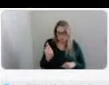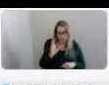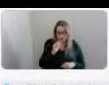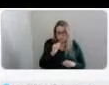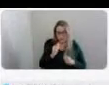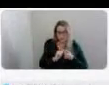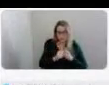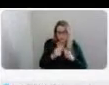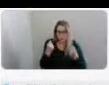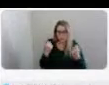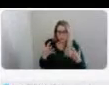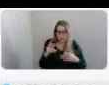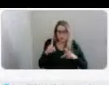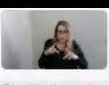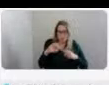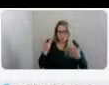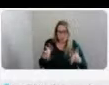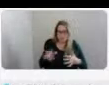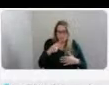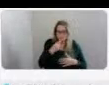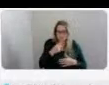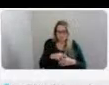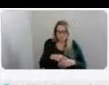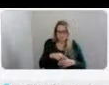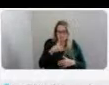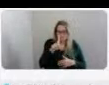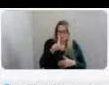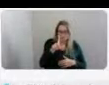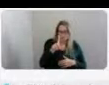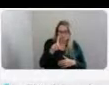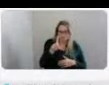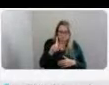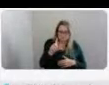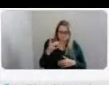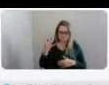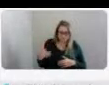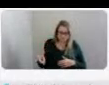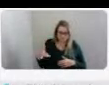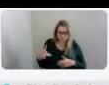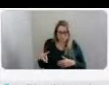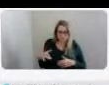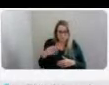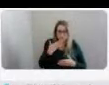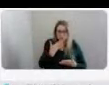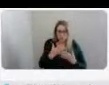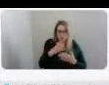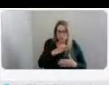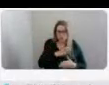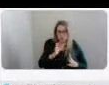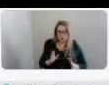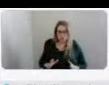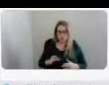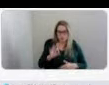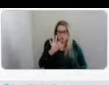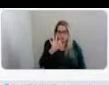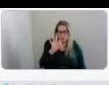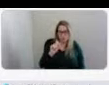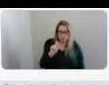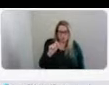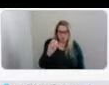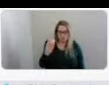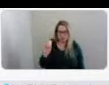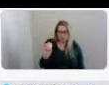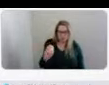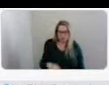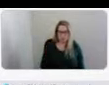as many people have pointed out for ld 17 it would be great if the commission will go back to ld test map 9.0 where